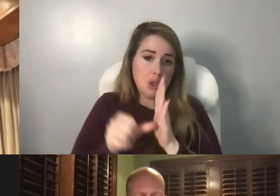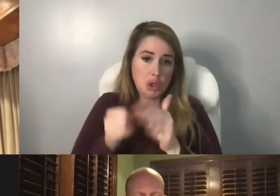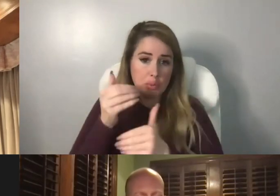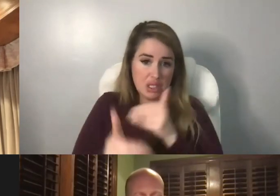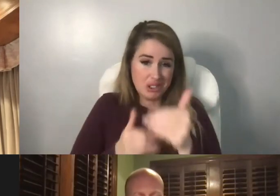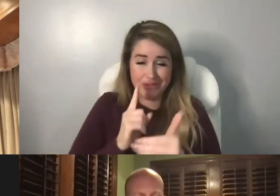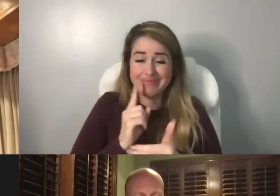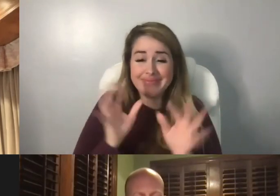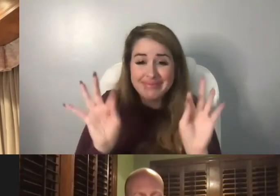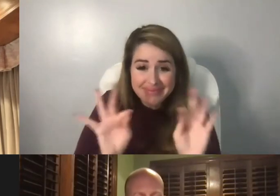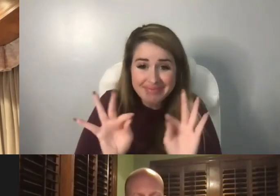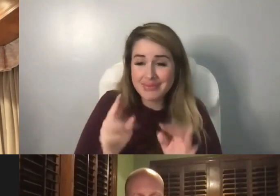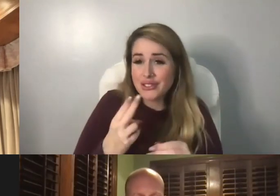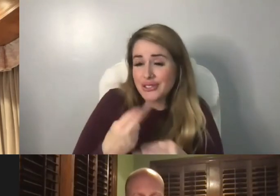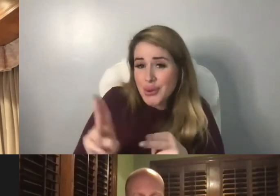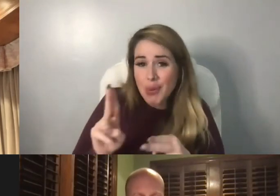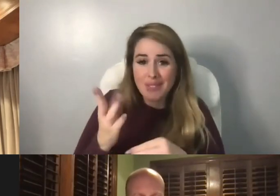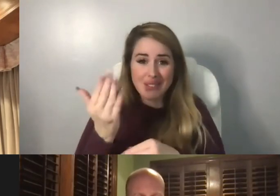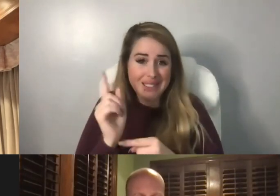takes 15, 20 minutes,